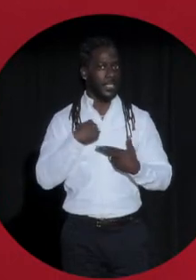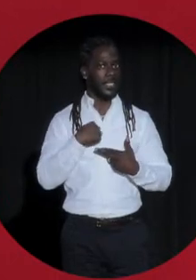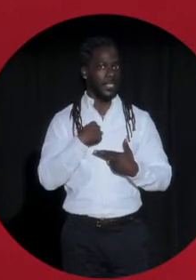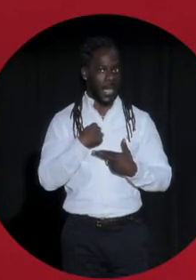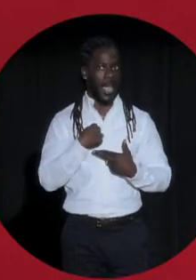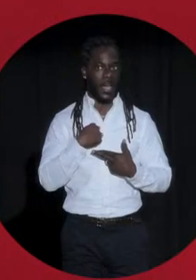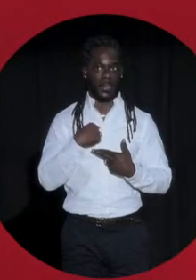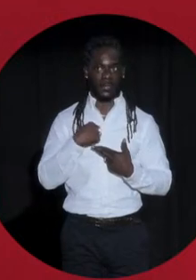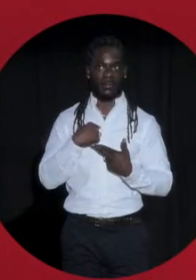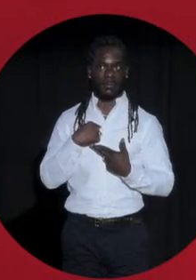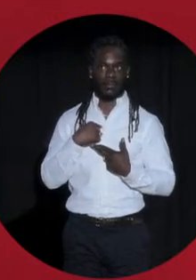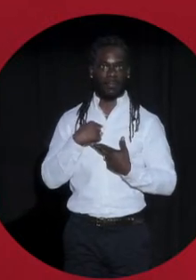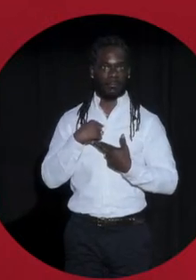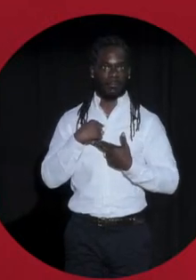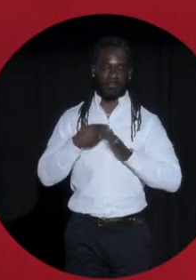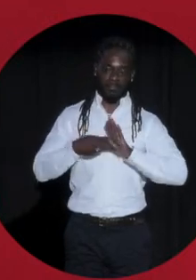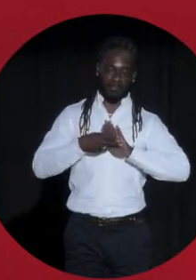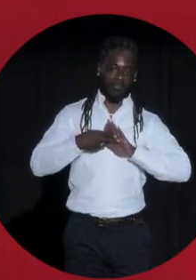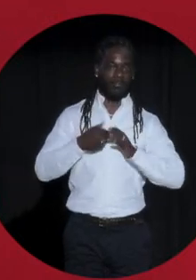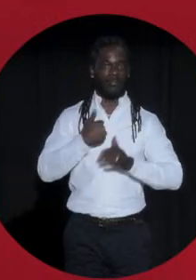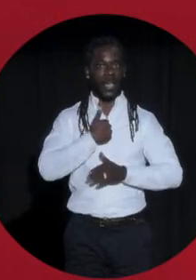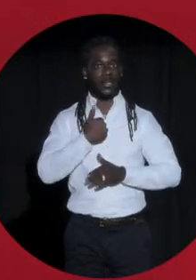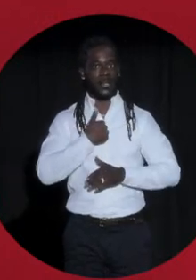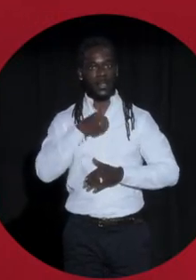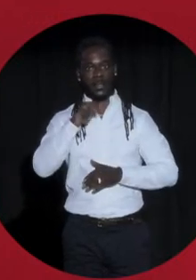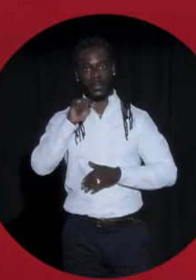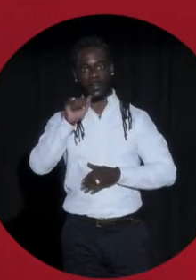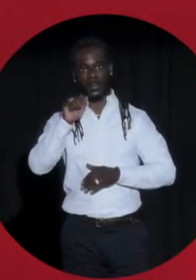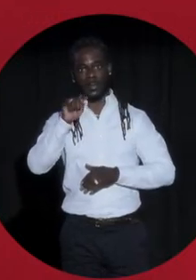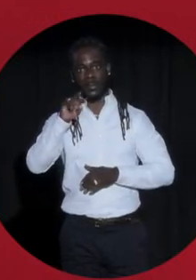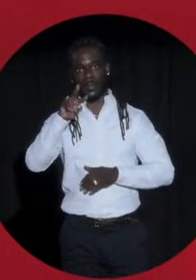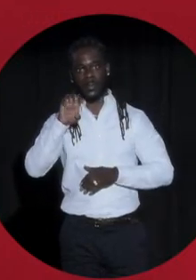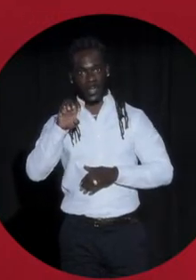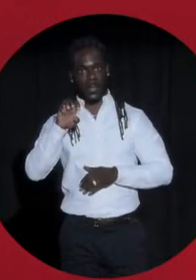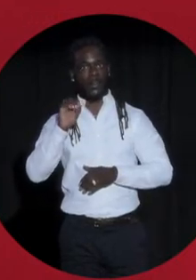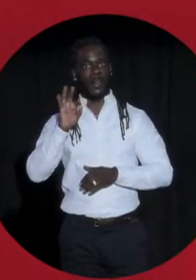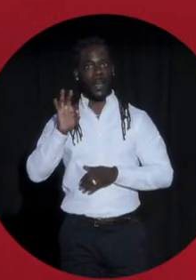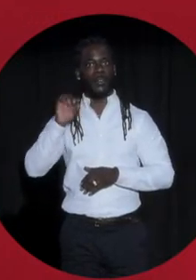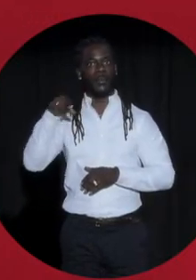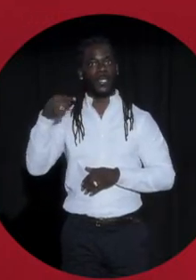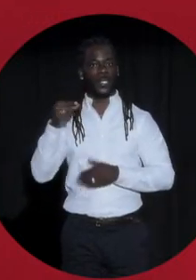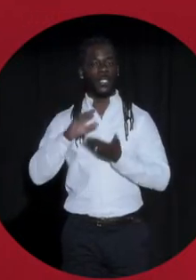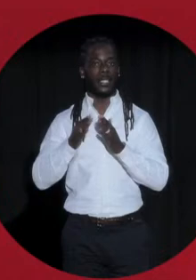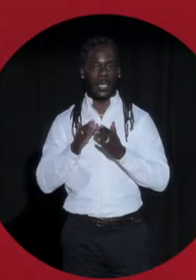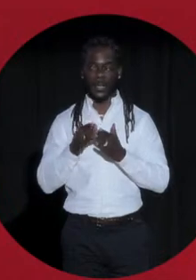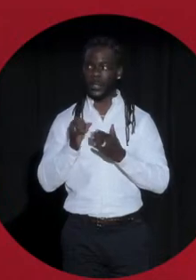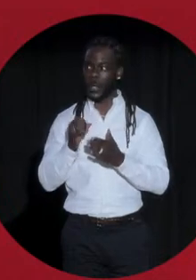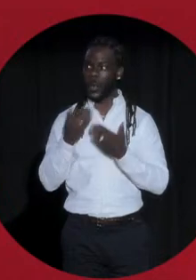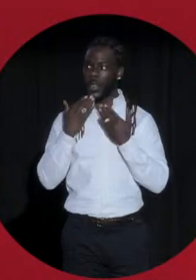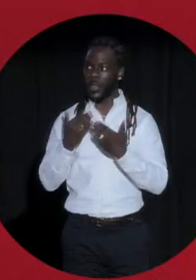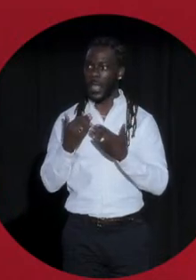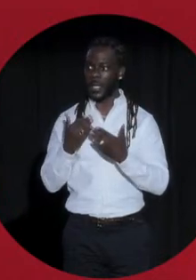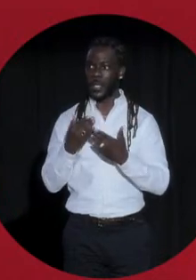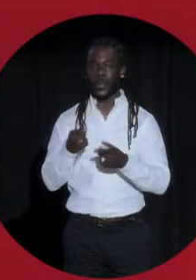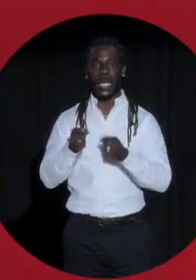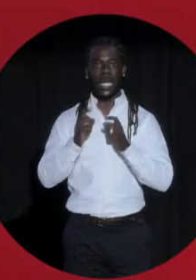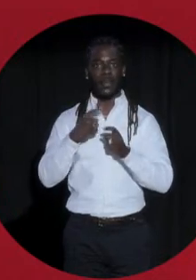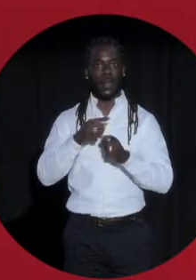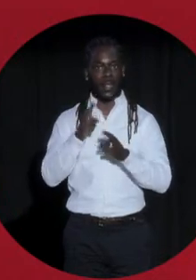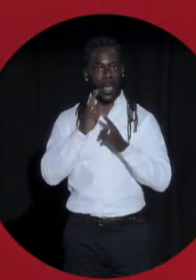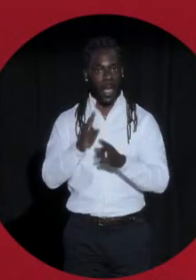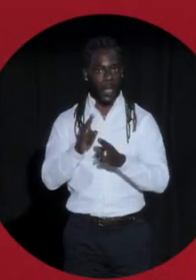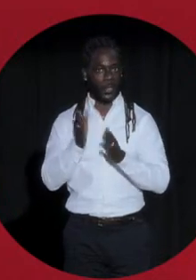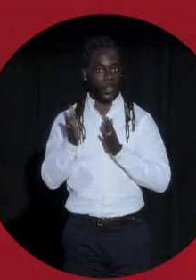a native of Prince George's County. So thank you for giving me the honor to serve as your mistress of